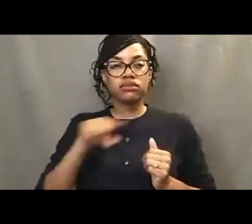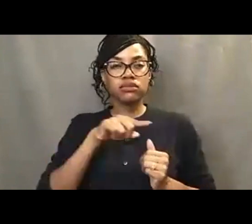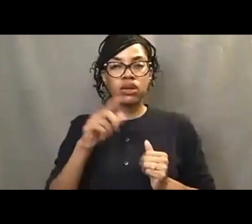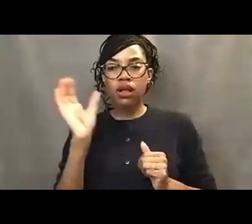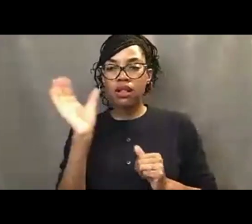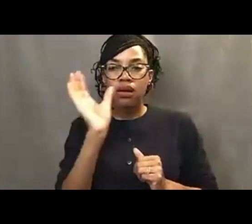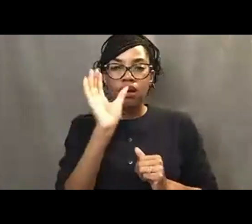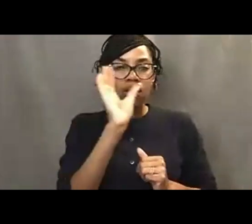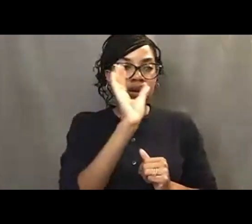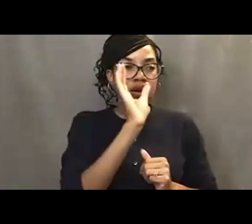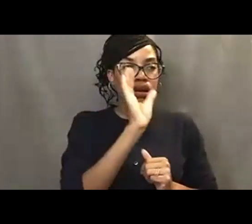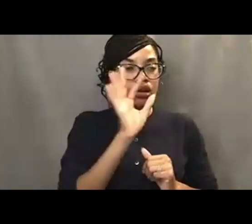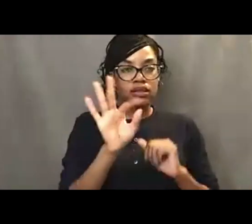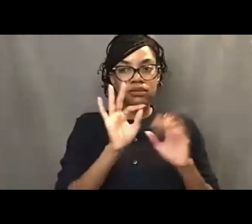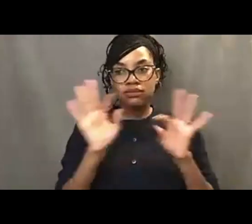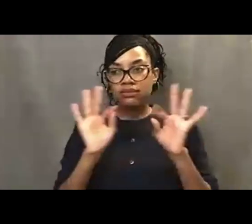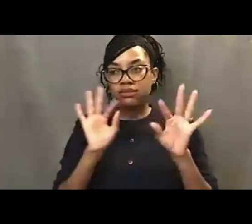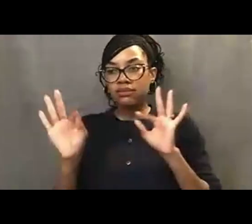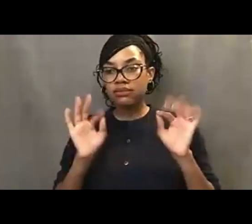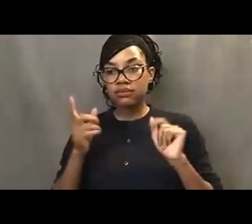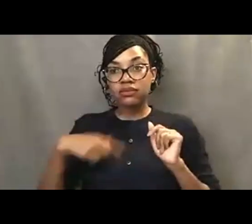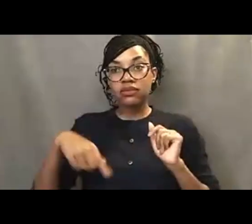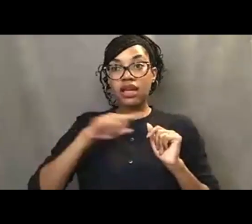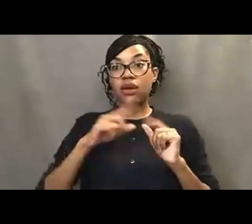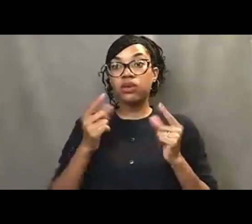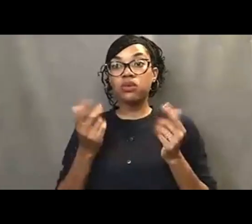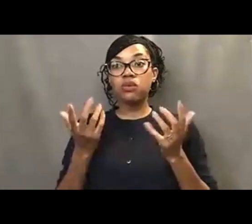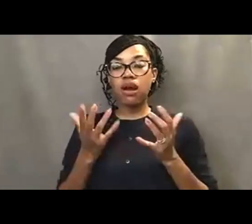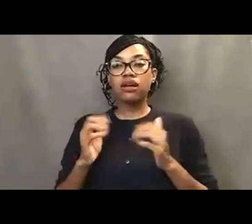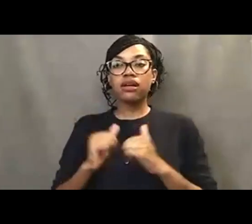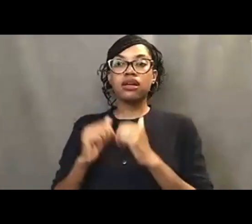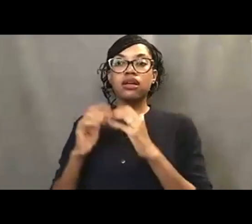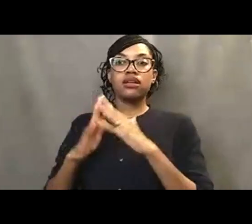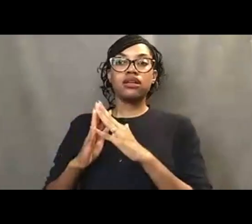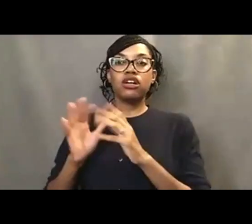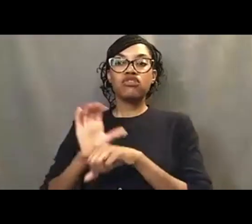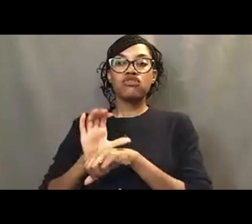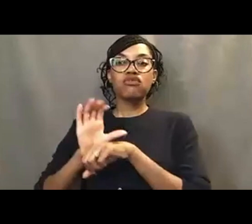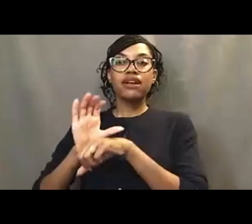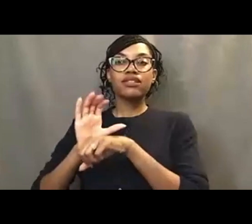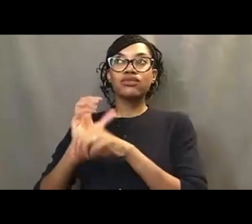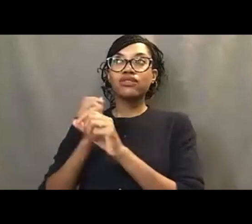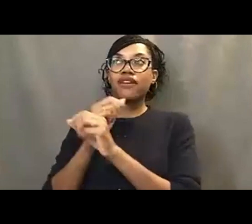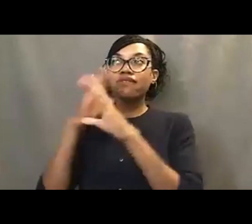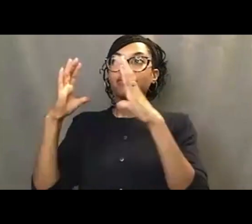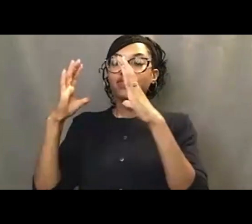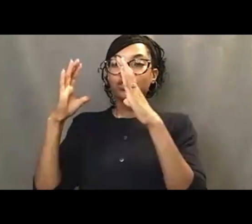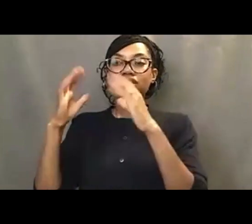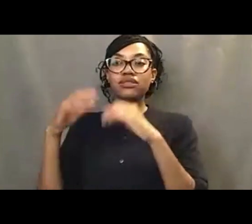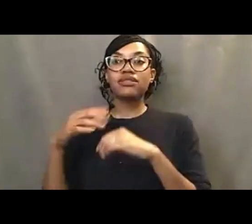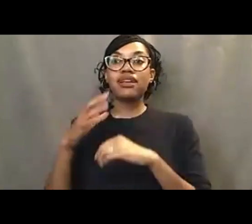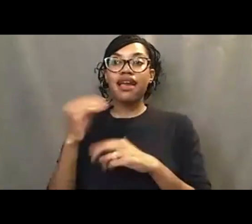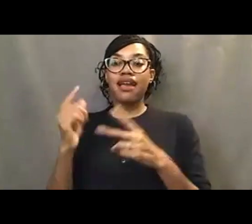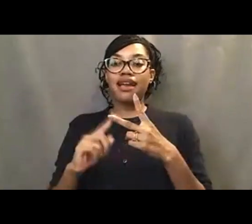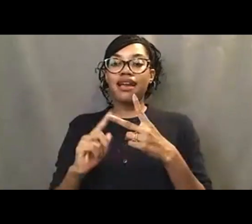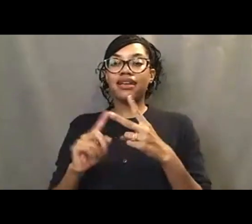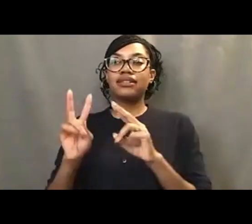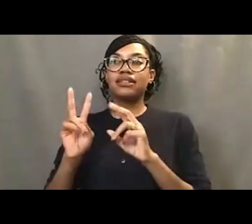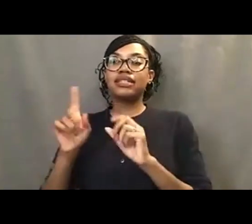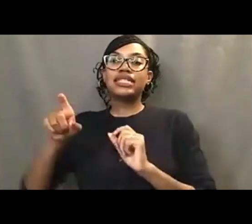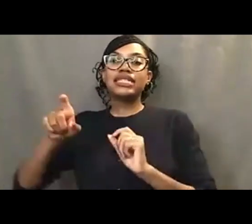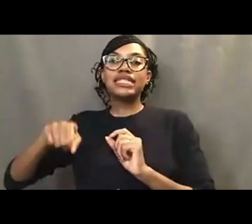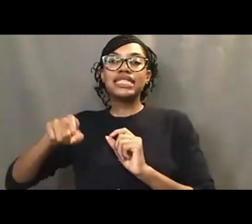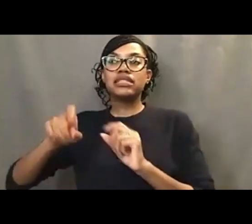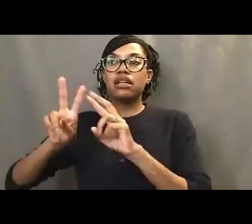a grassroots visioning project as well as a needs assessment, and to ask basically two questions.